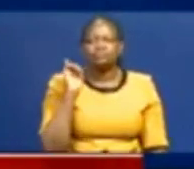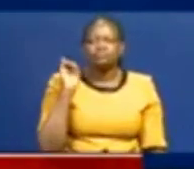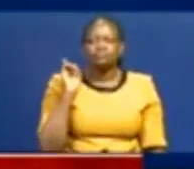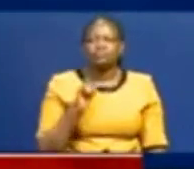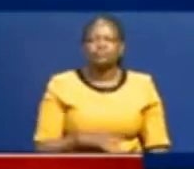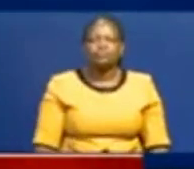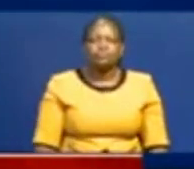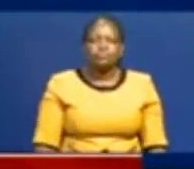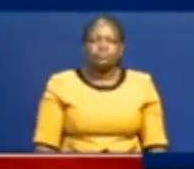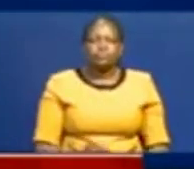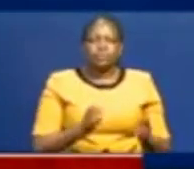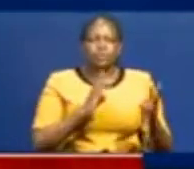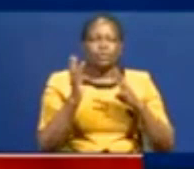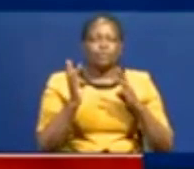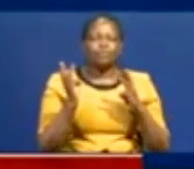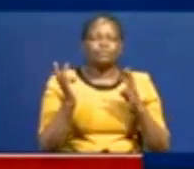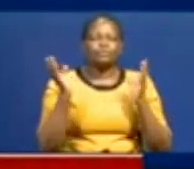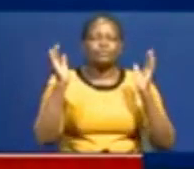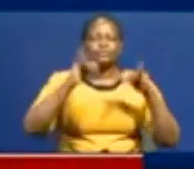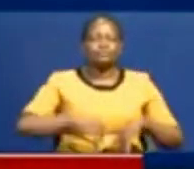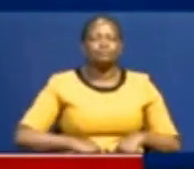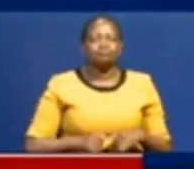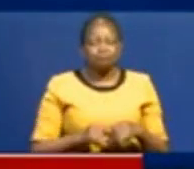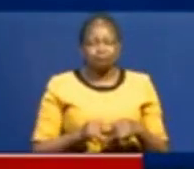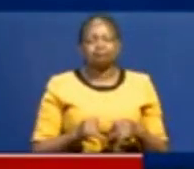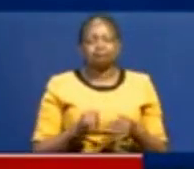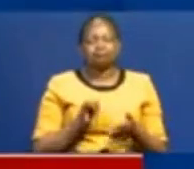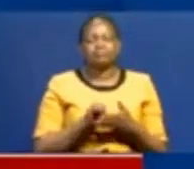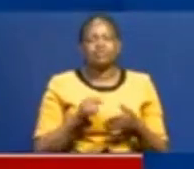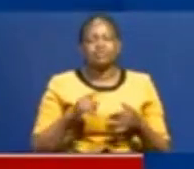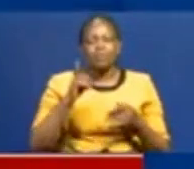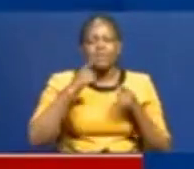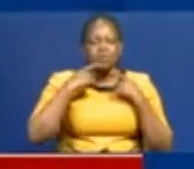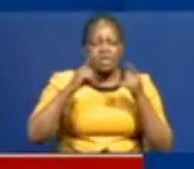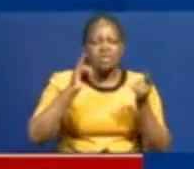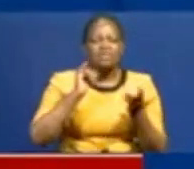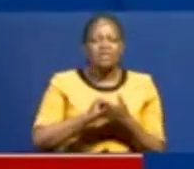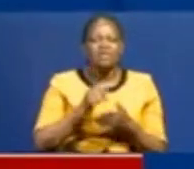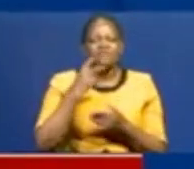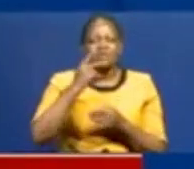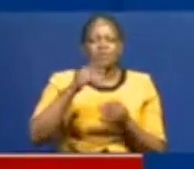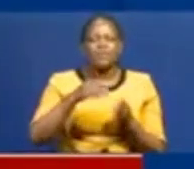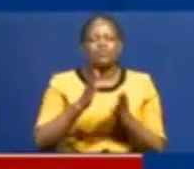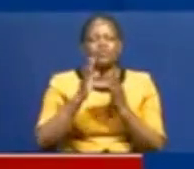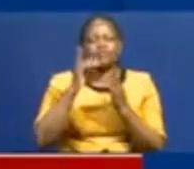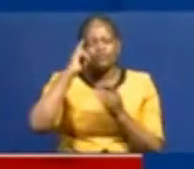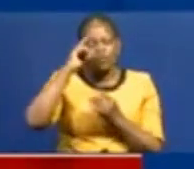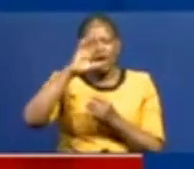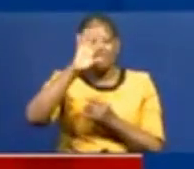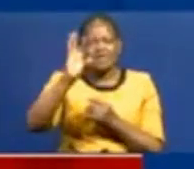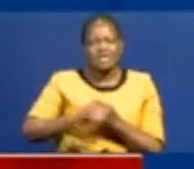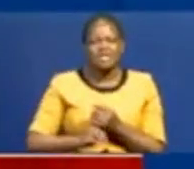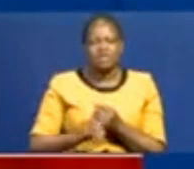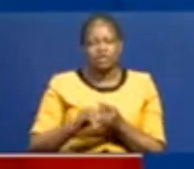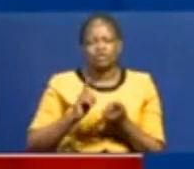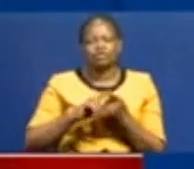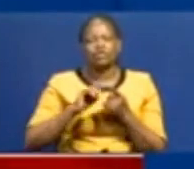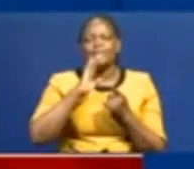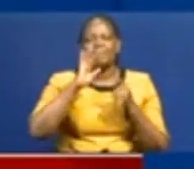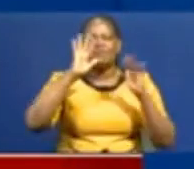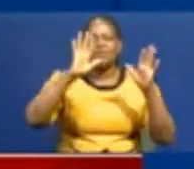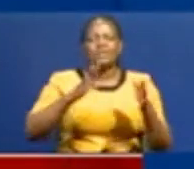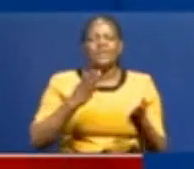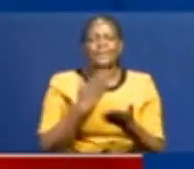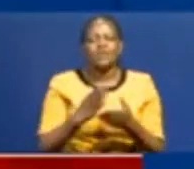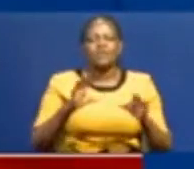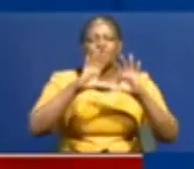summit culminated in the Nairobi Declaration, which sets out the vision and a pathway for Africa to be a vital part